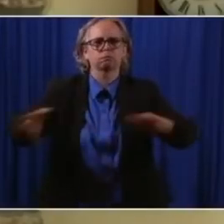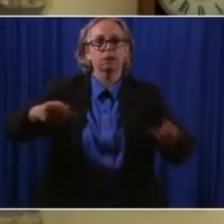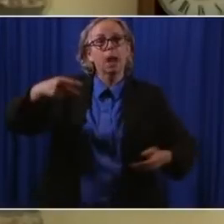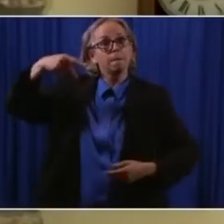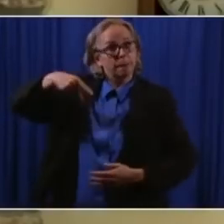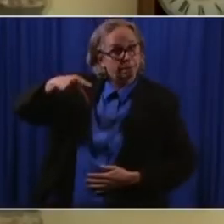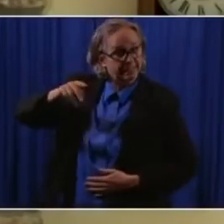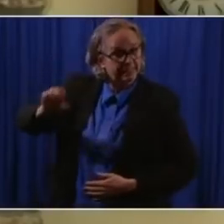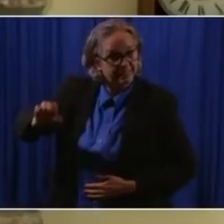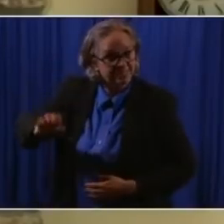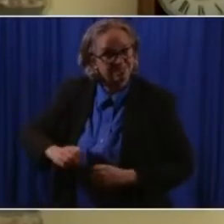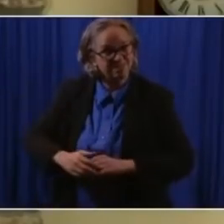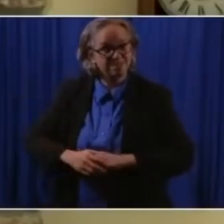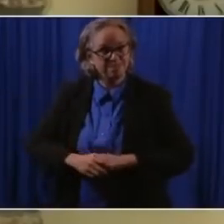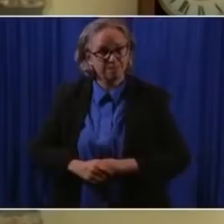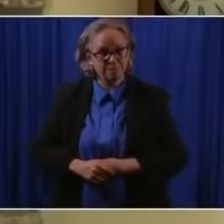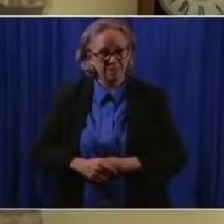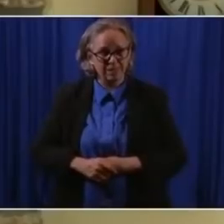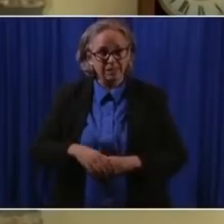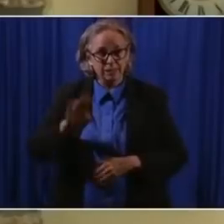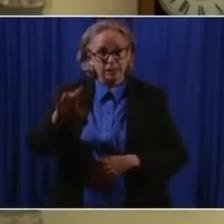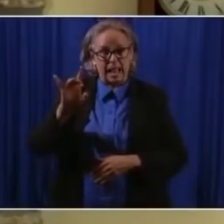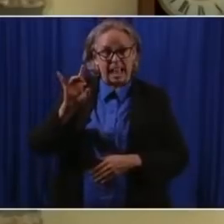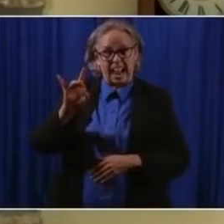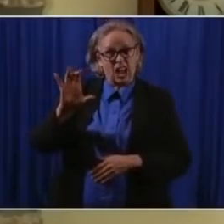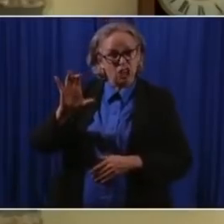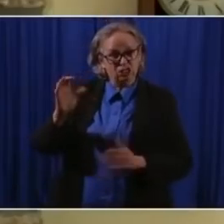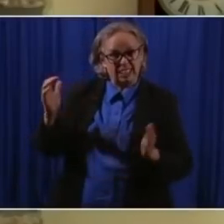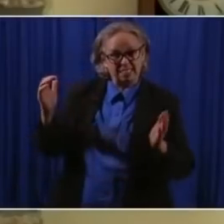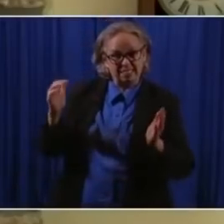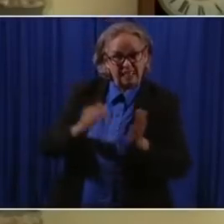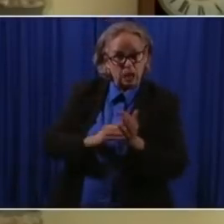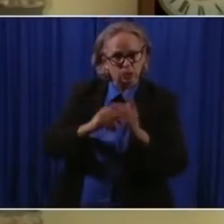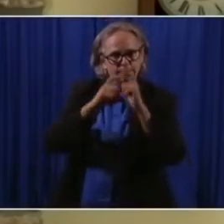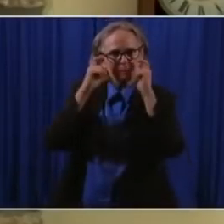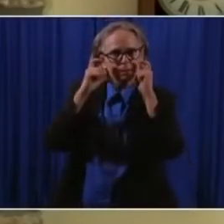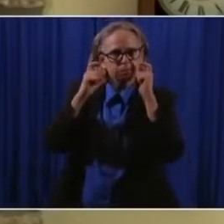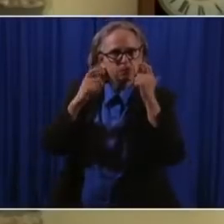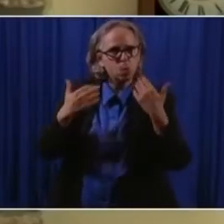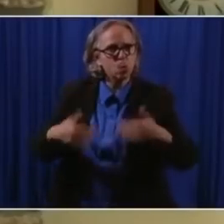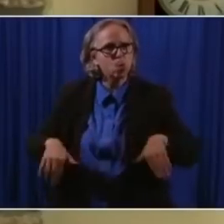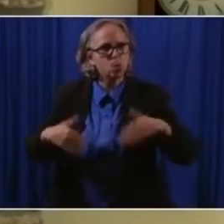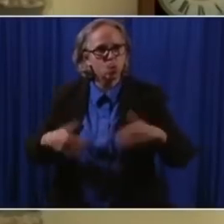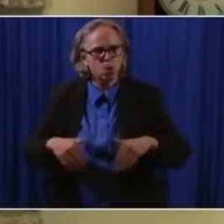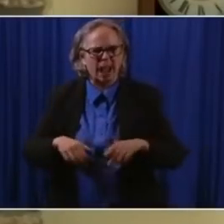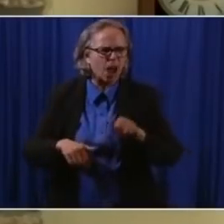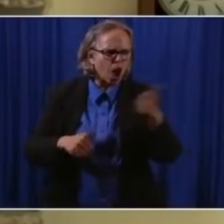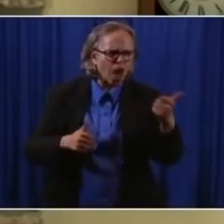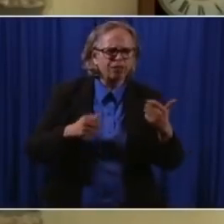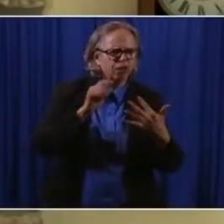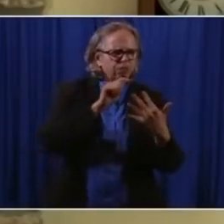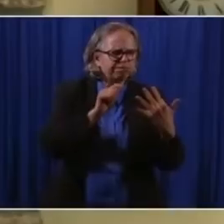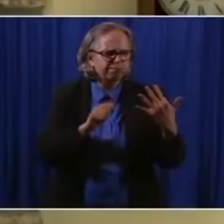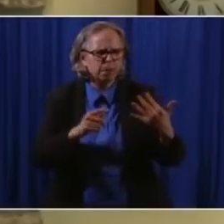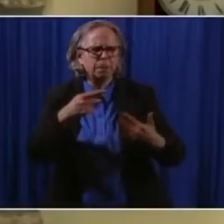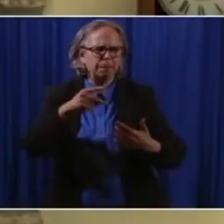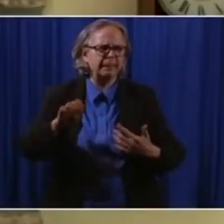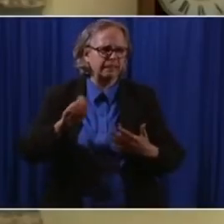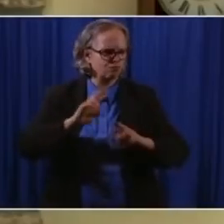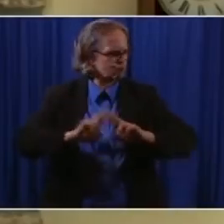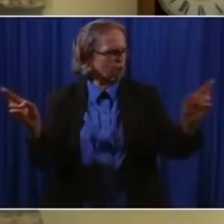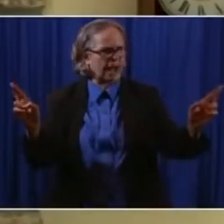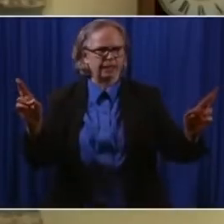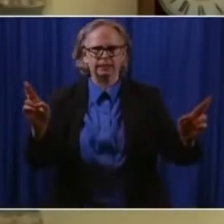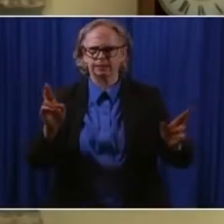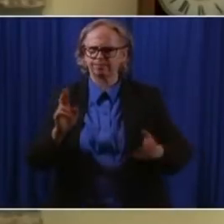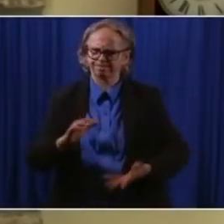let me look at the number, 800,000 face masks and other items of personal protection. It's